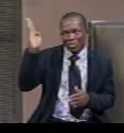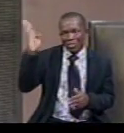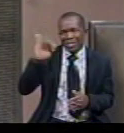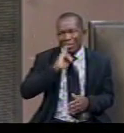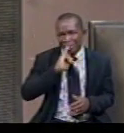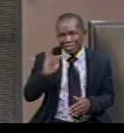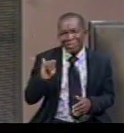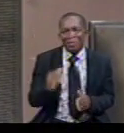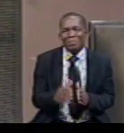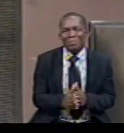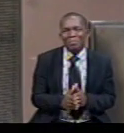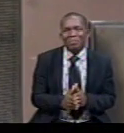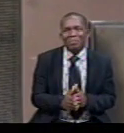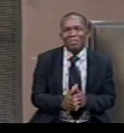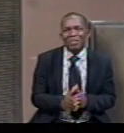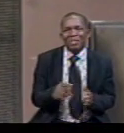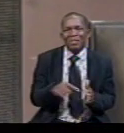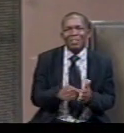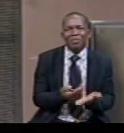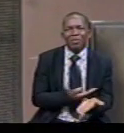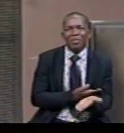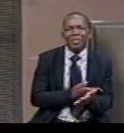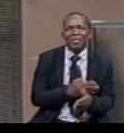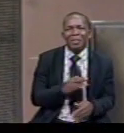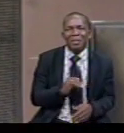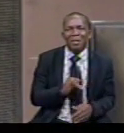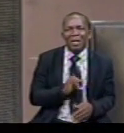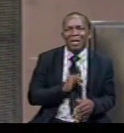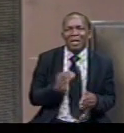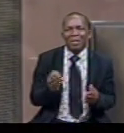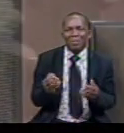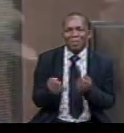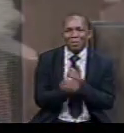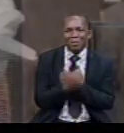Beloved in Christ, I am in love with a deeper life.